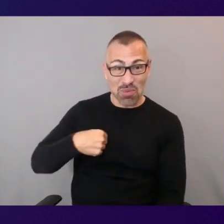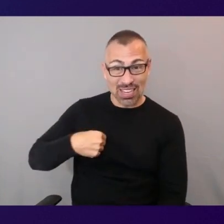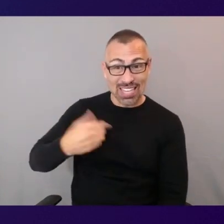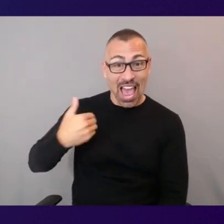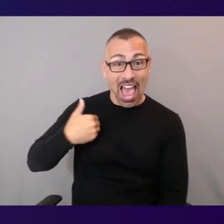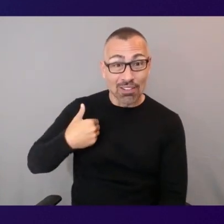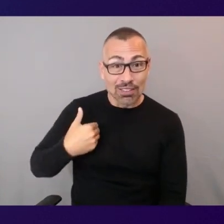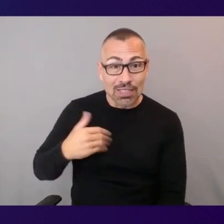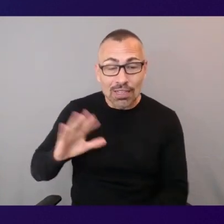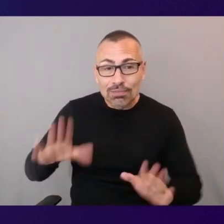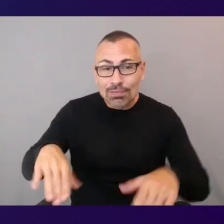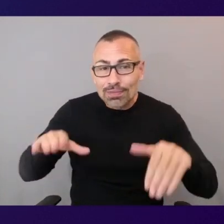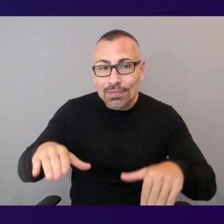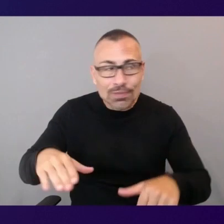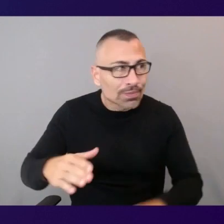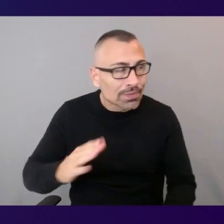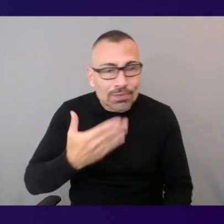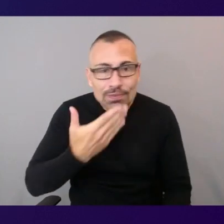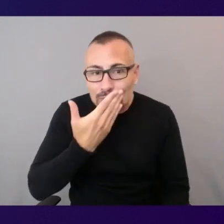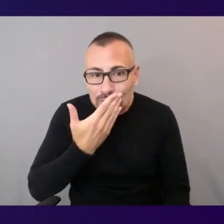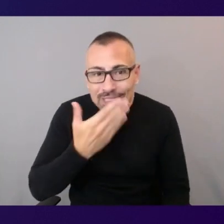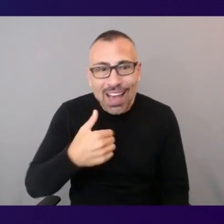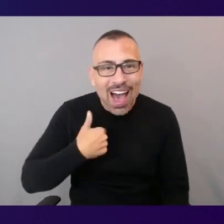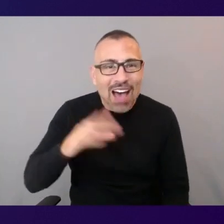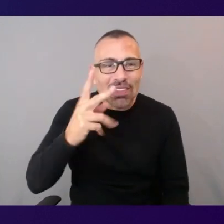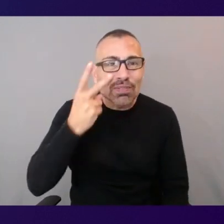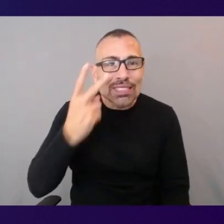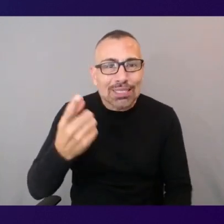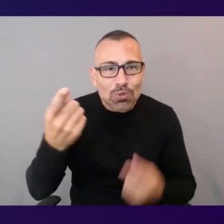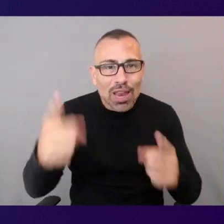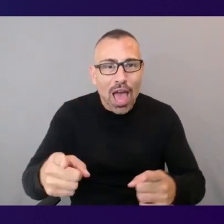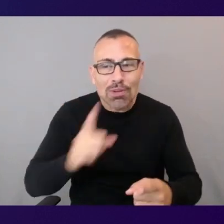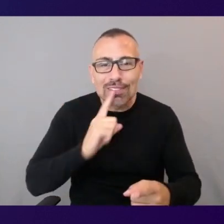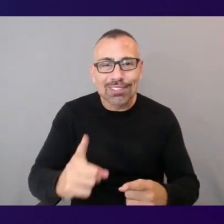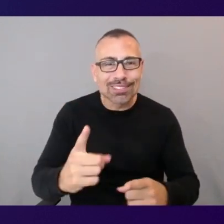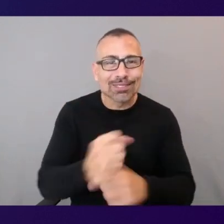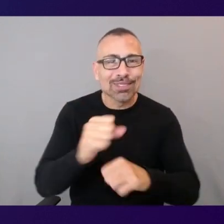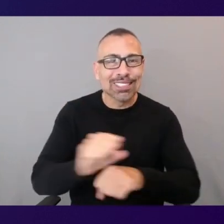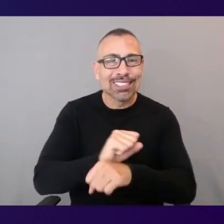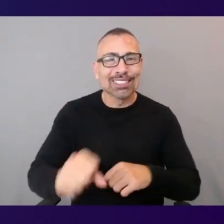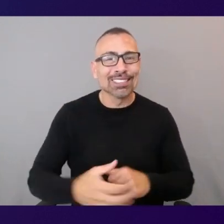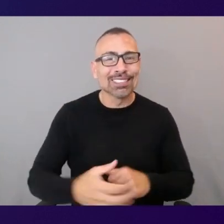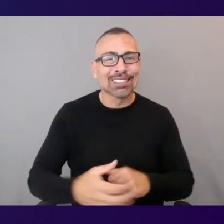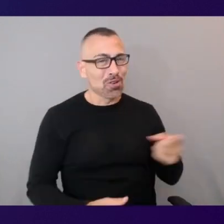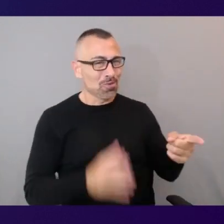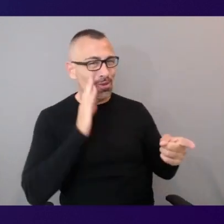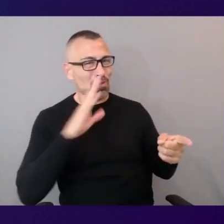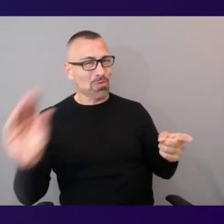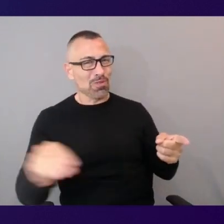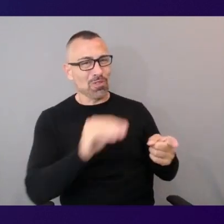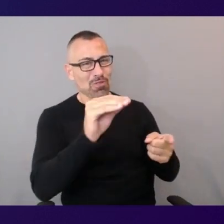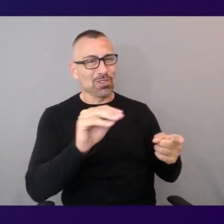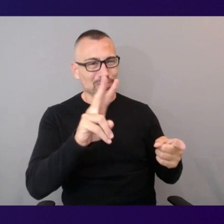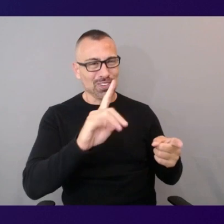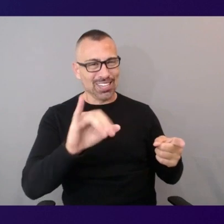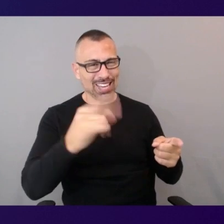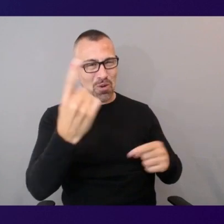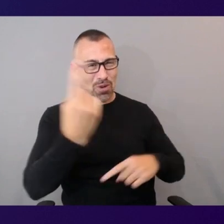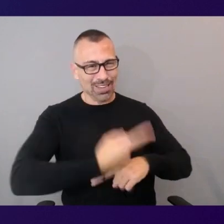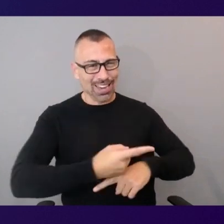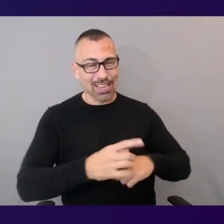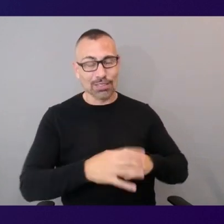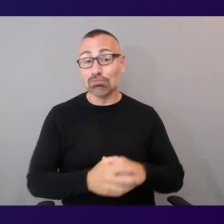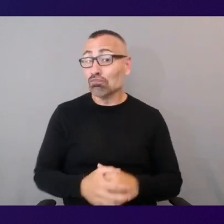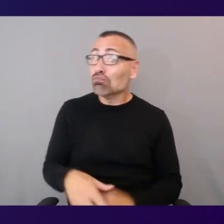I've never seen one in action. We're going to get you over to this VDI I world know. one of these days. I believe you. I believe you. I believe it. Yeah. So already happening. as